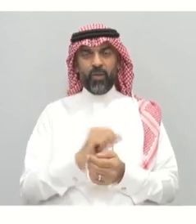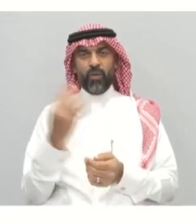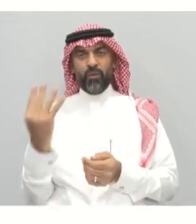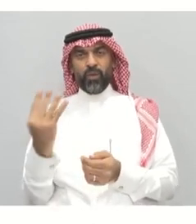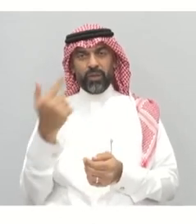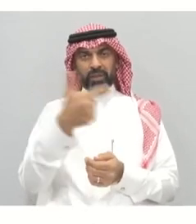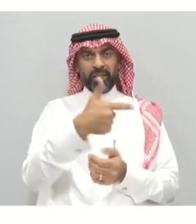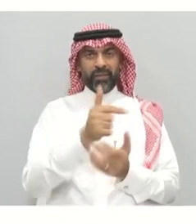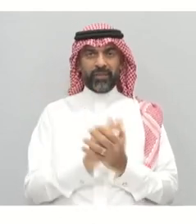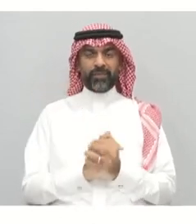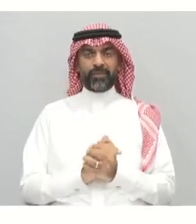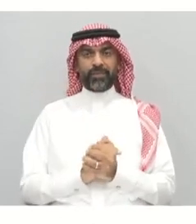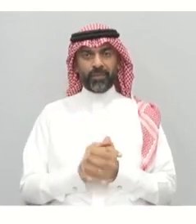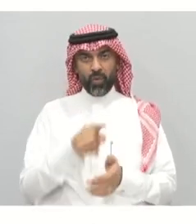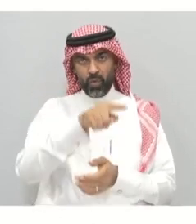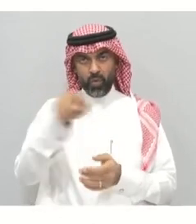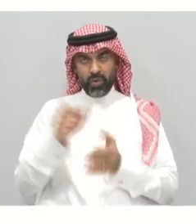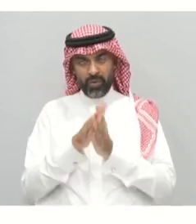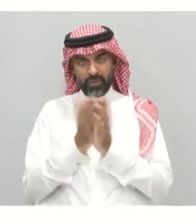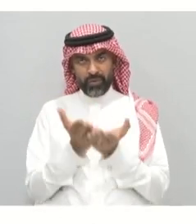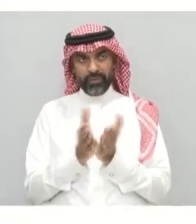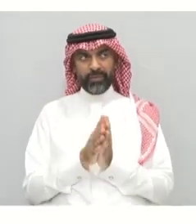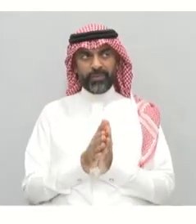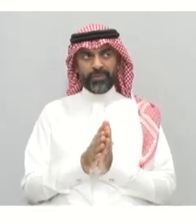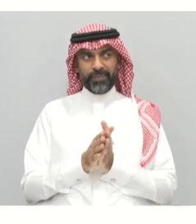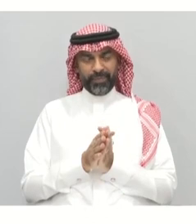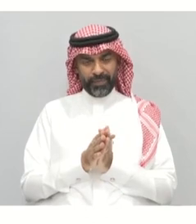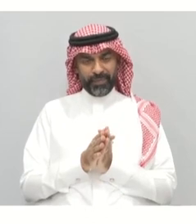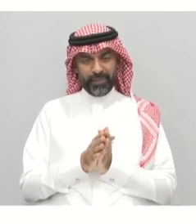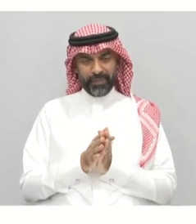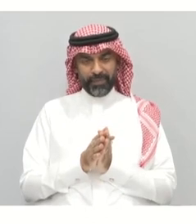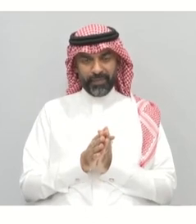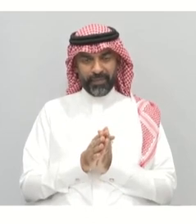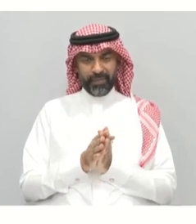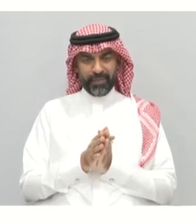page 74. All of you open your English books, please.